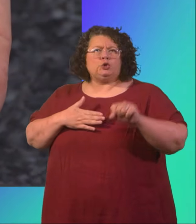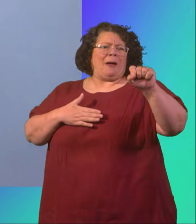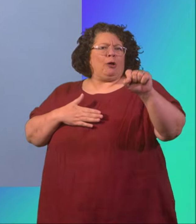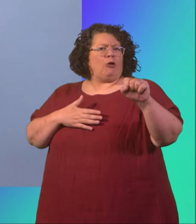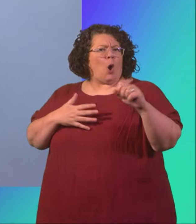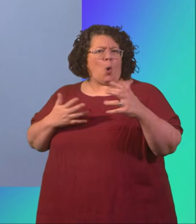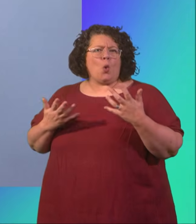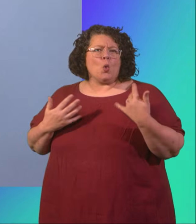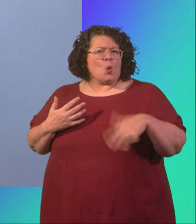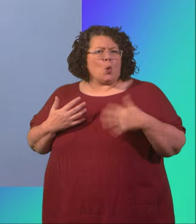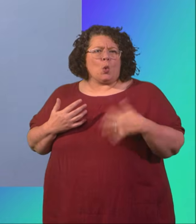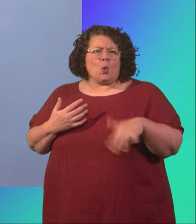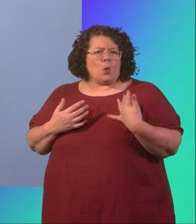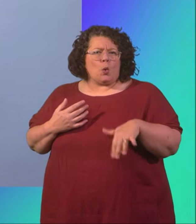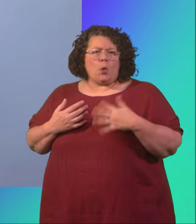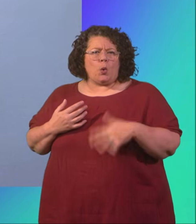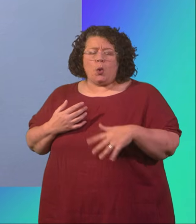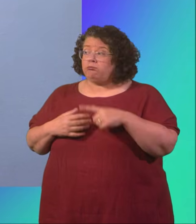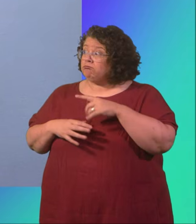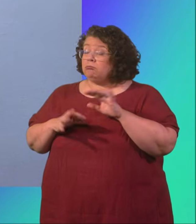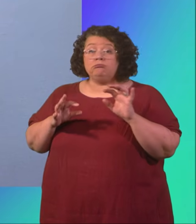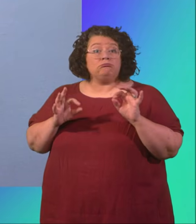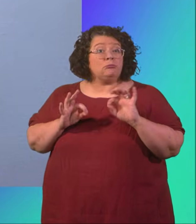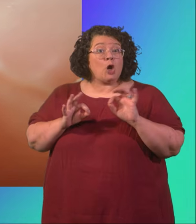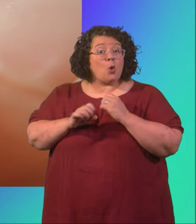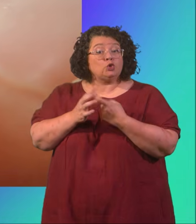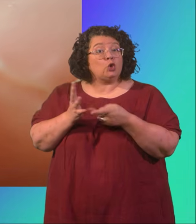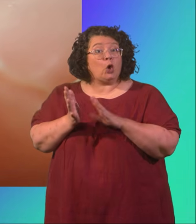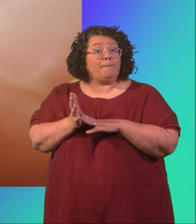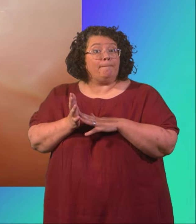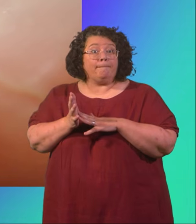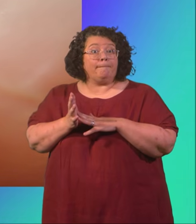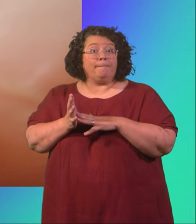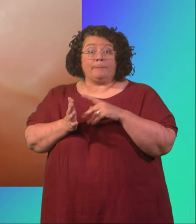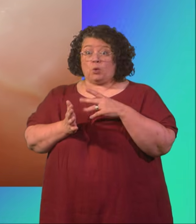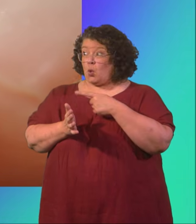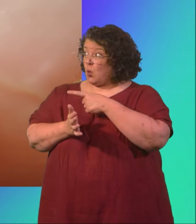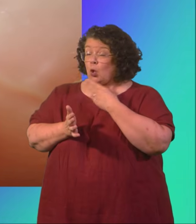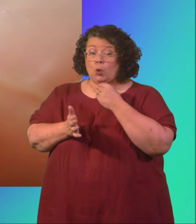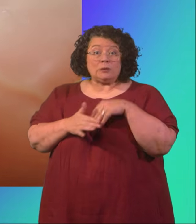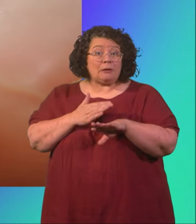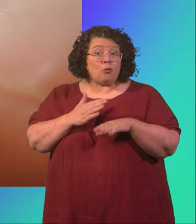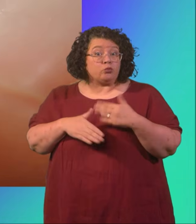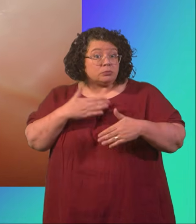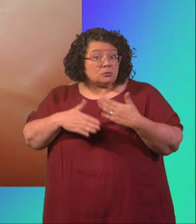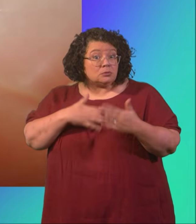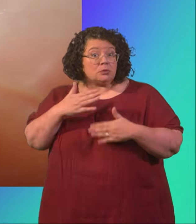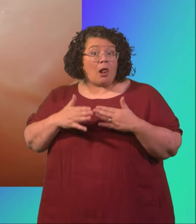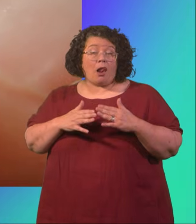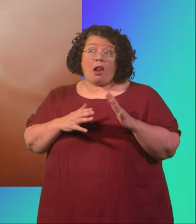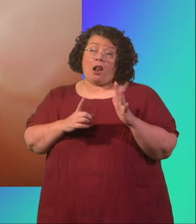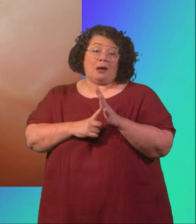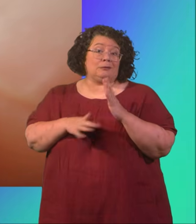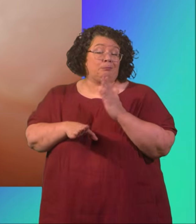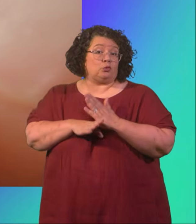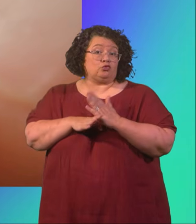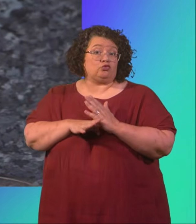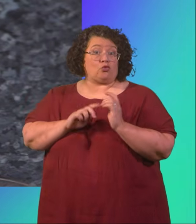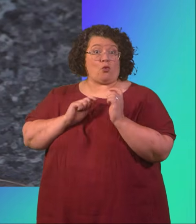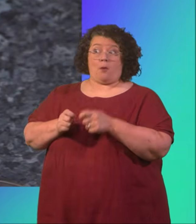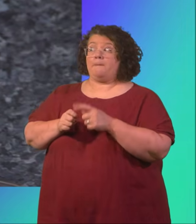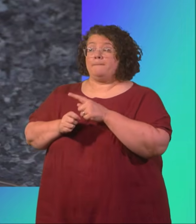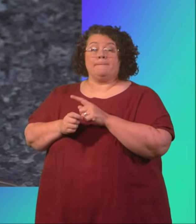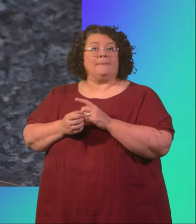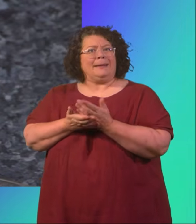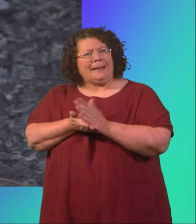maggots. Being completely germ-free means they can be used in hospitals for a very important job: to clean dead skin away from large